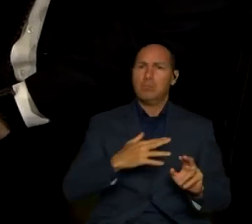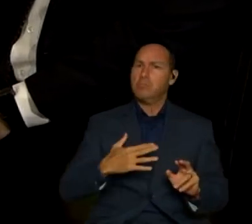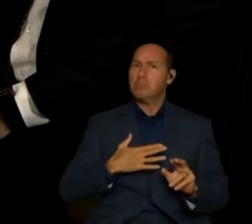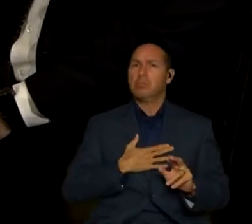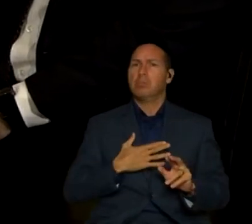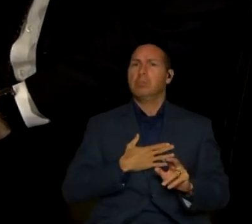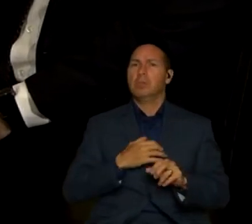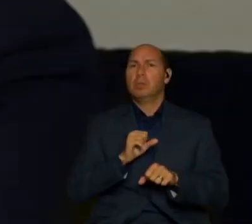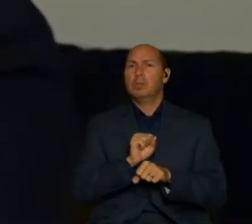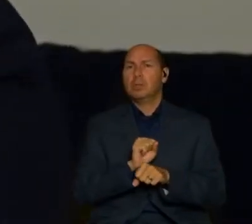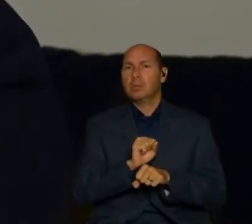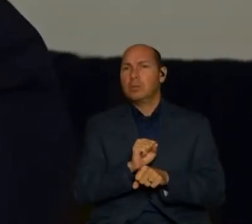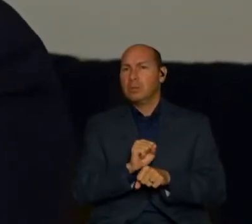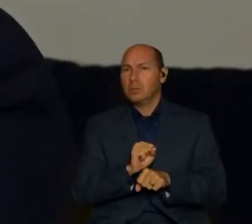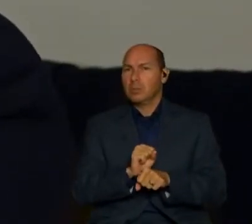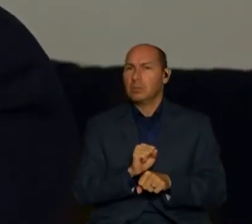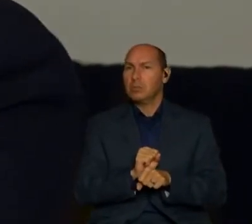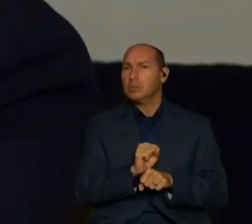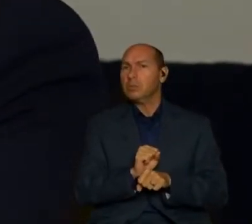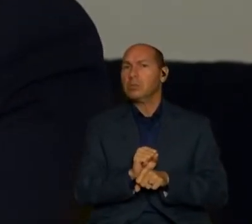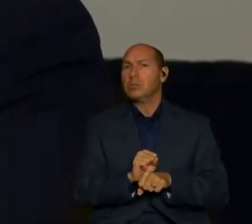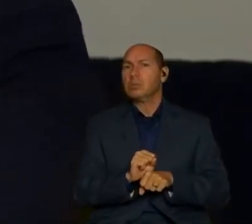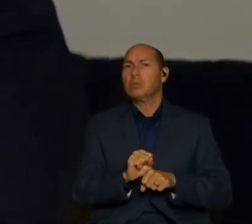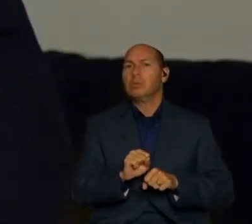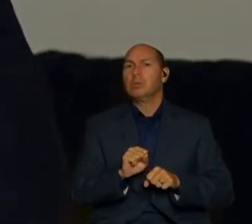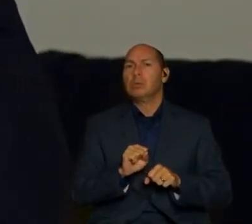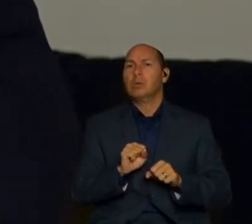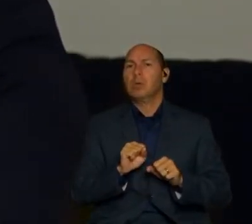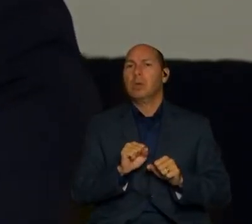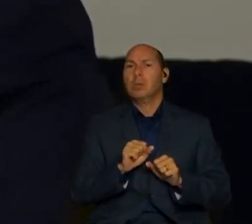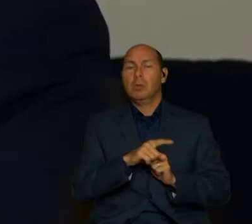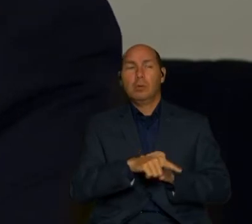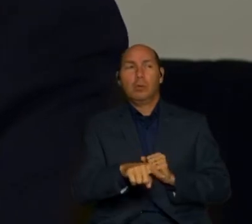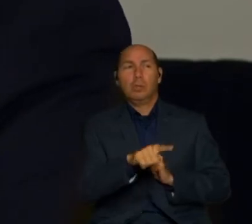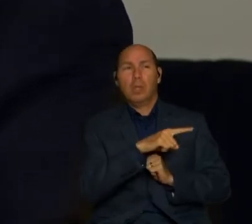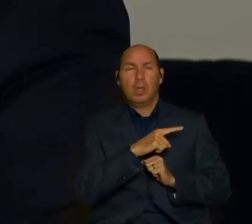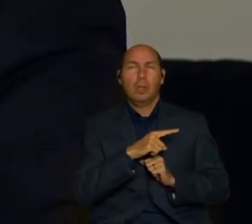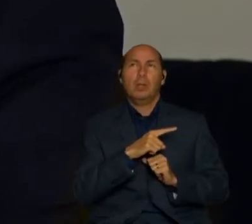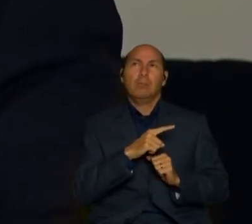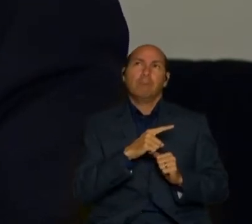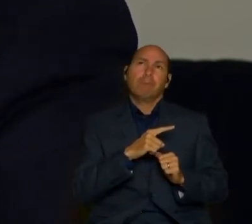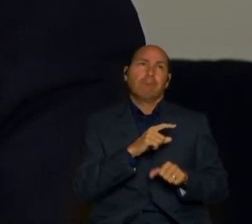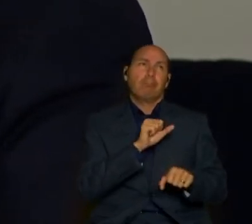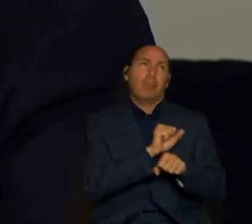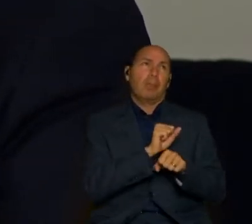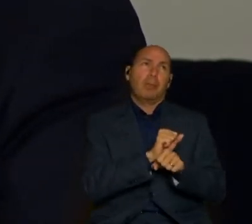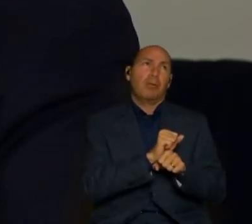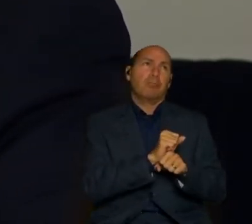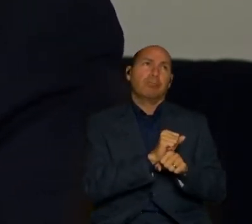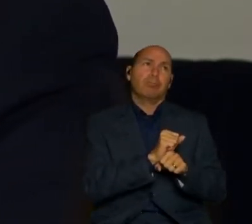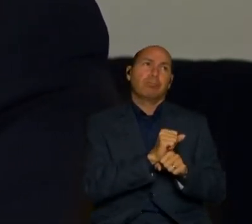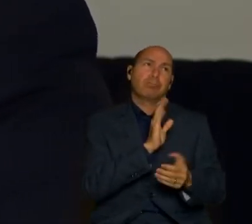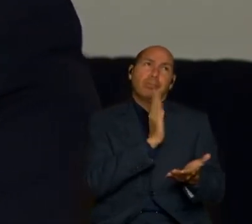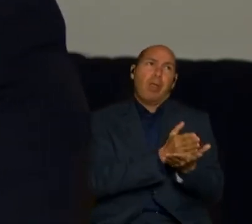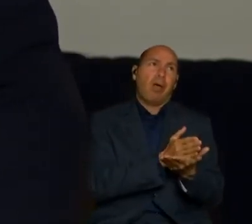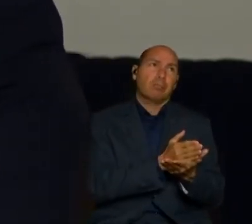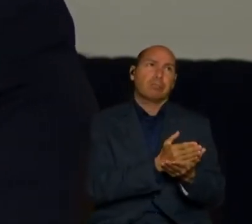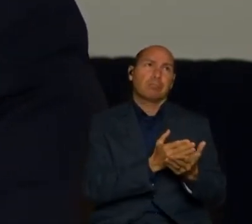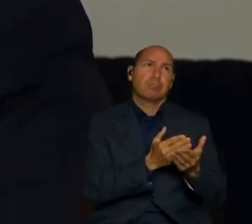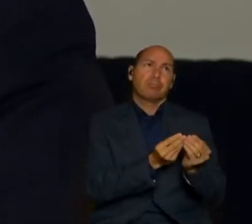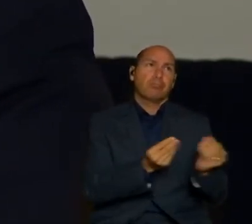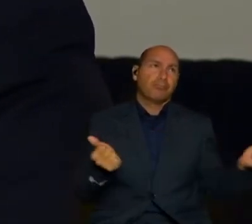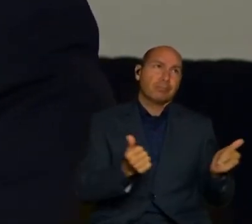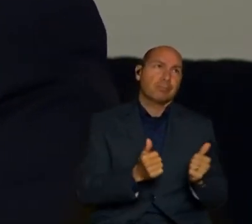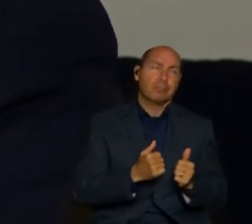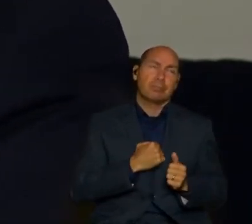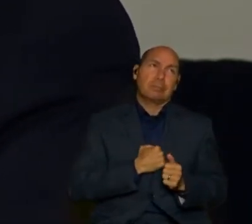is for you to finalize your mandate, for you not to have a job, basically. So in order for us to be